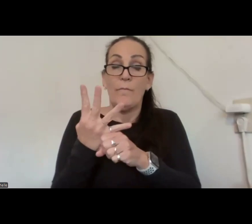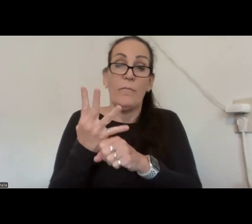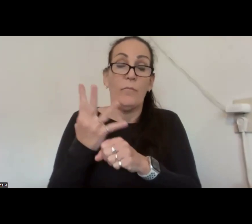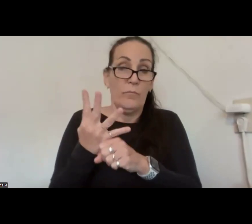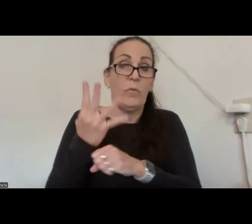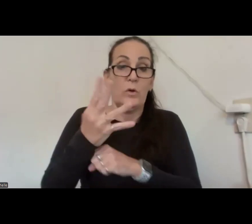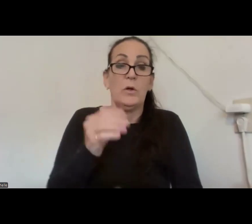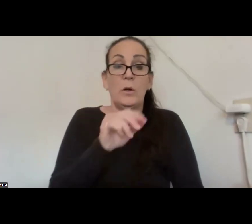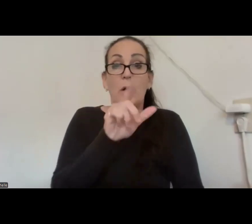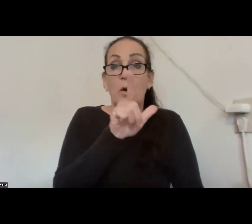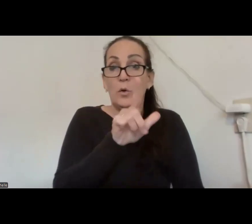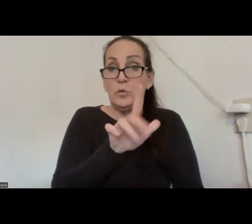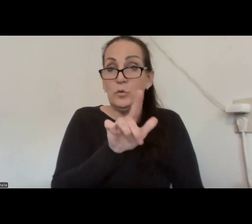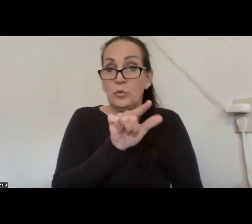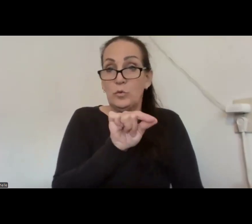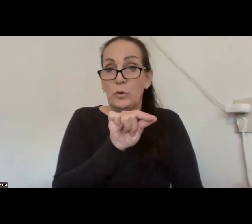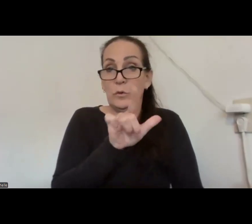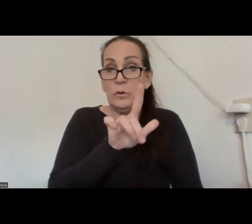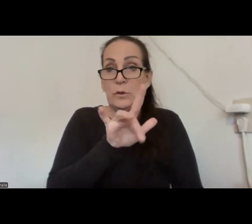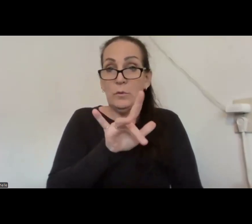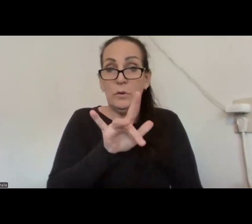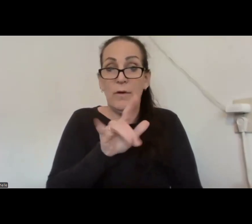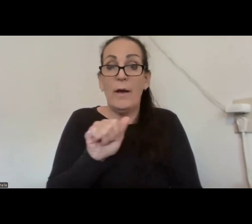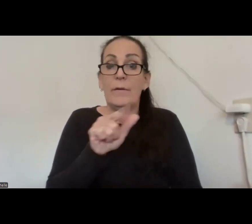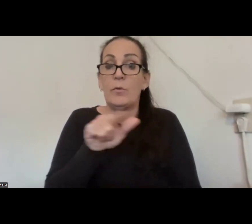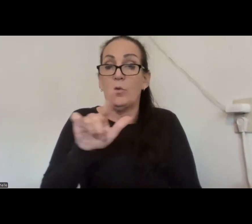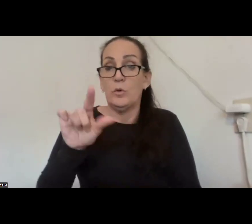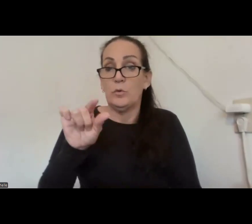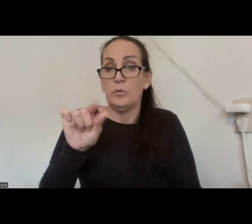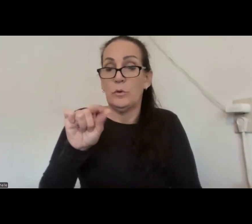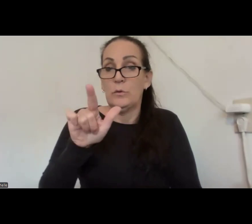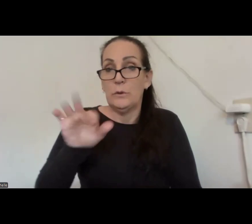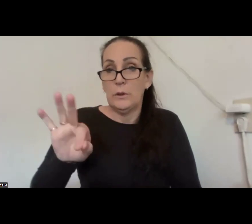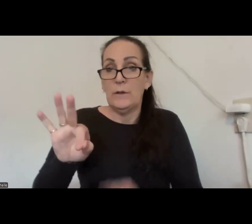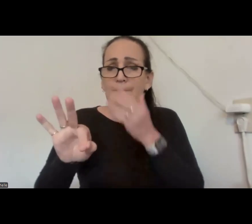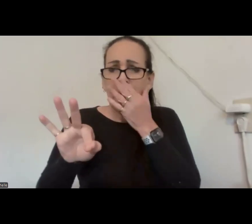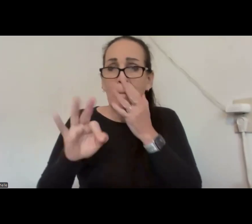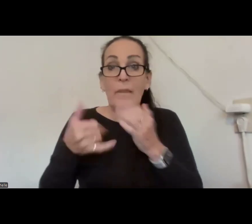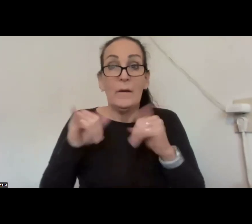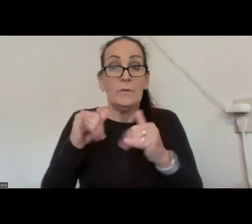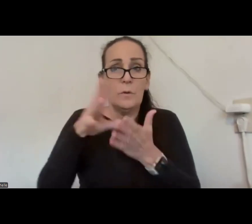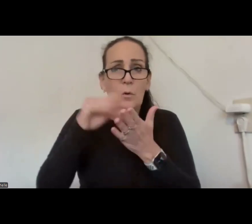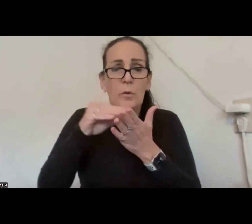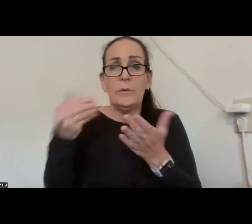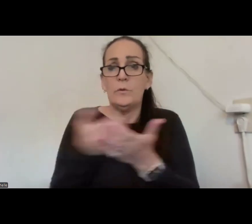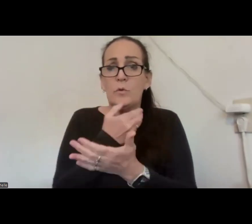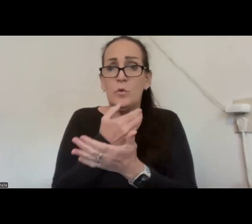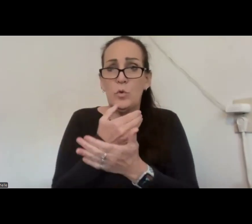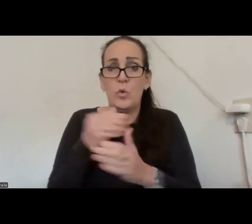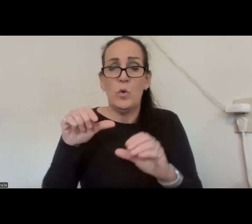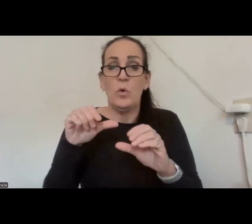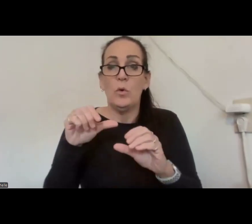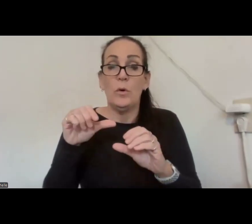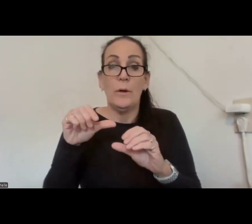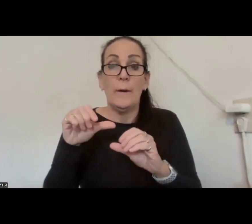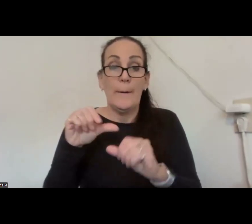And what I wanted to mention to this group is we're still learning the new administration. And in our